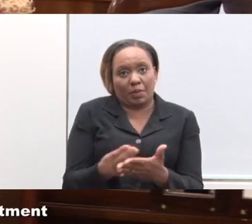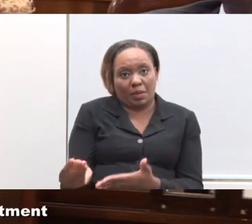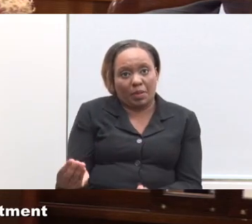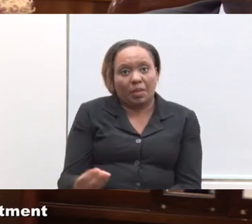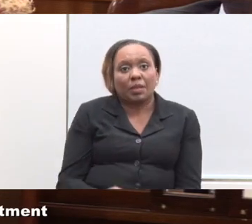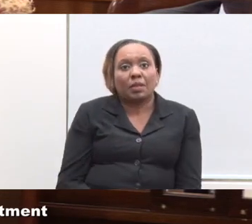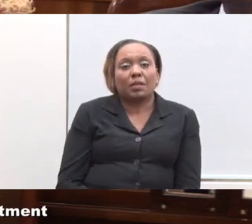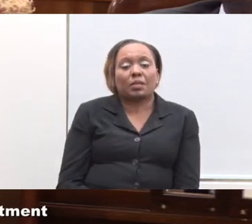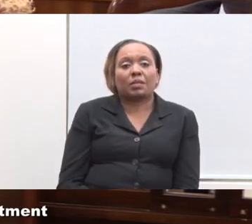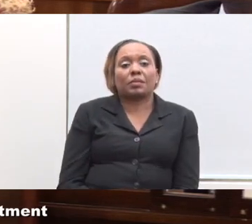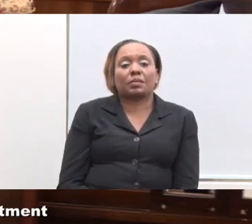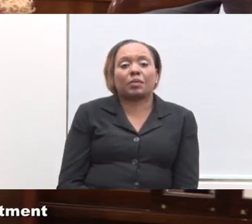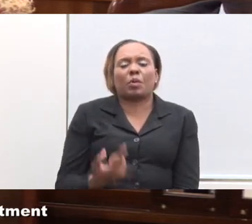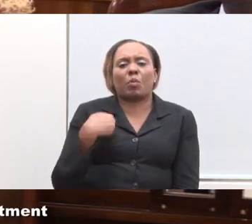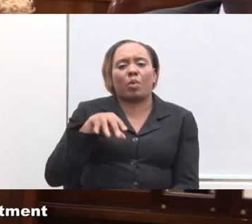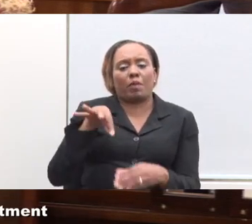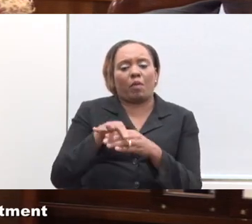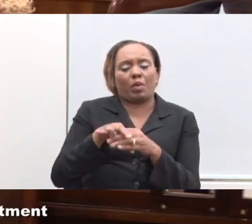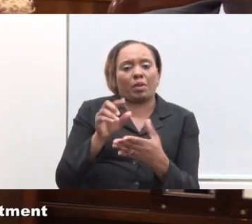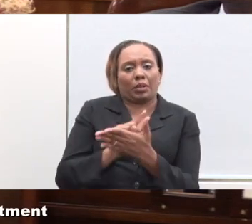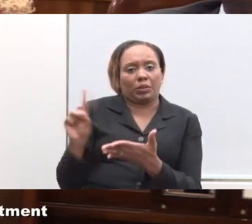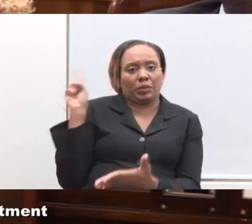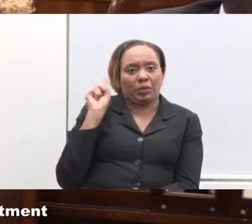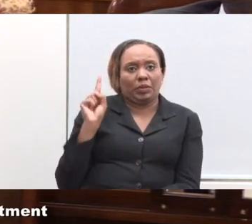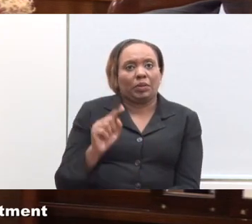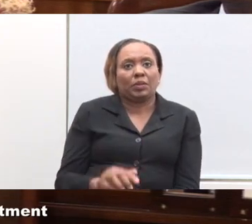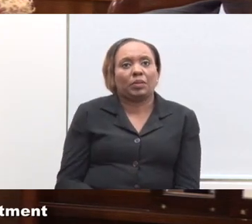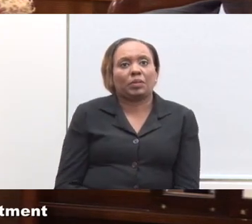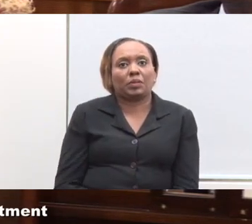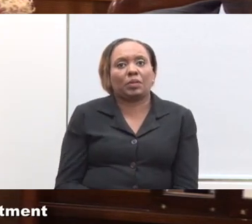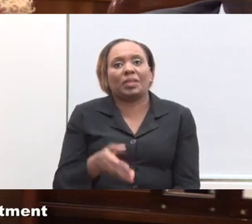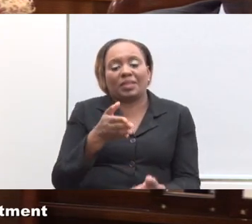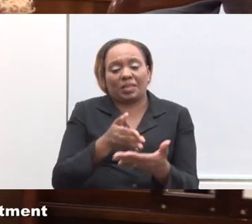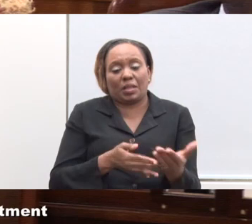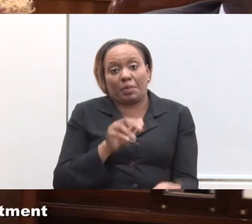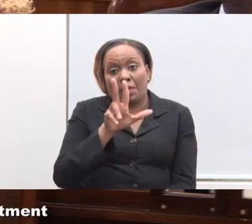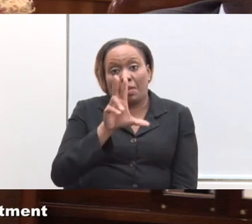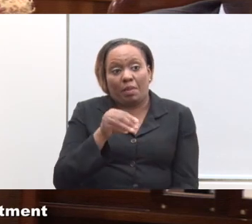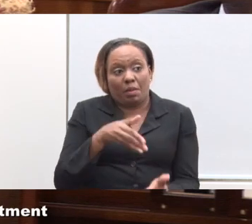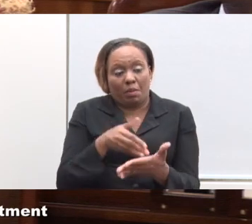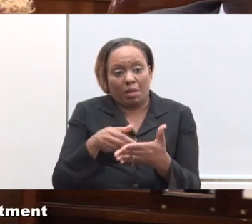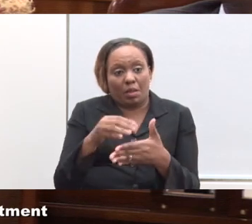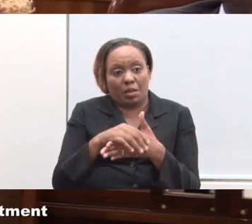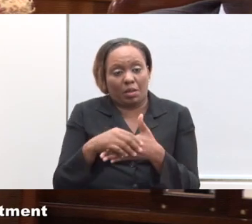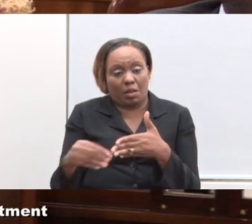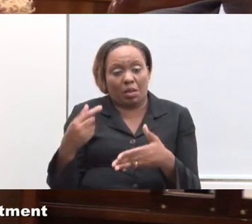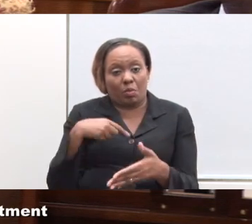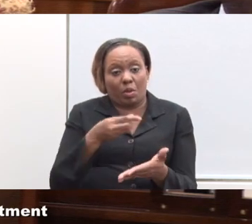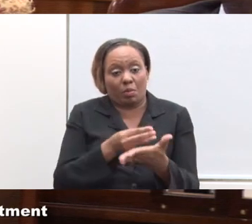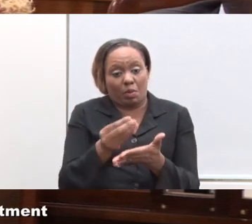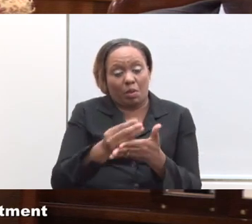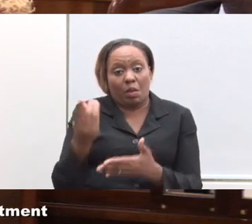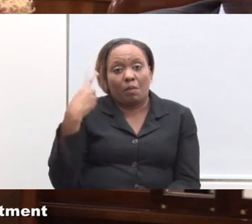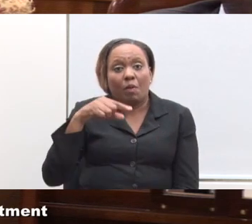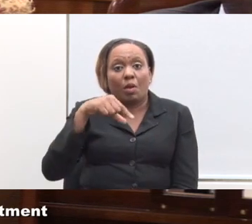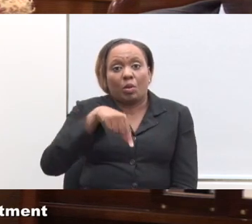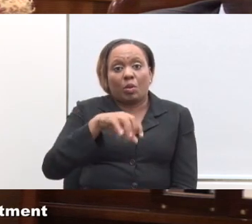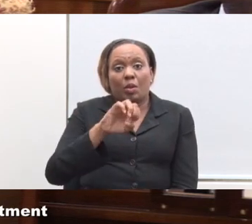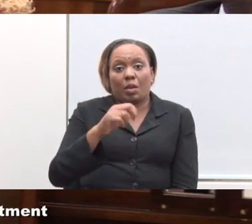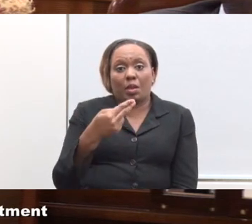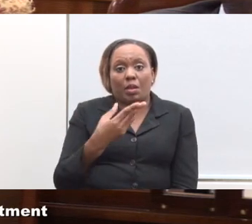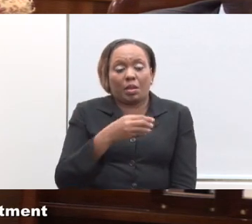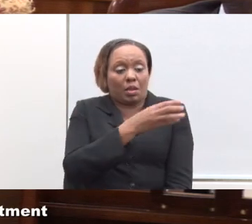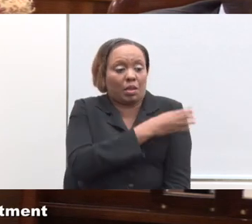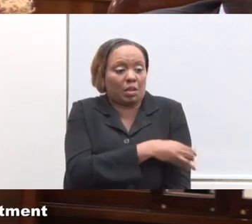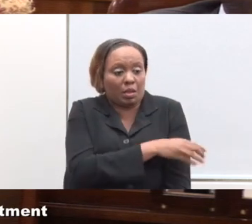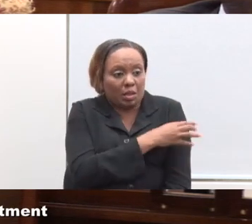here last week, in addition to some of the $30 million that we're spending at the QEH and the polyclinics,